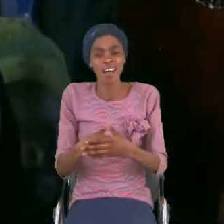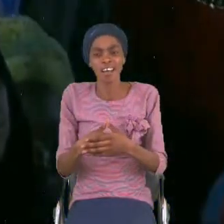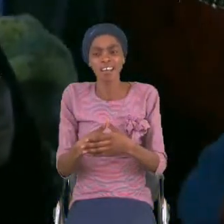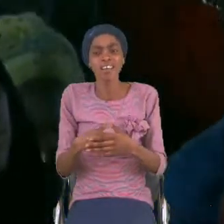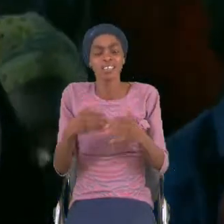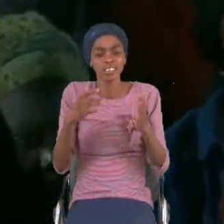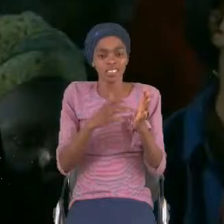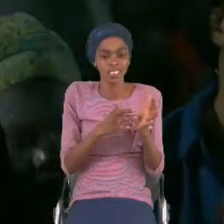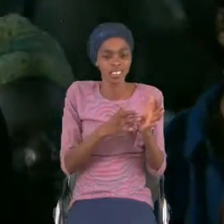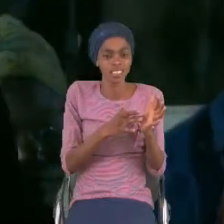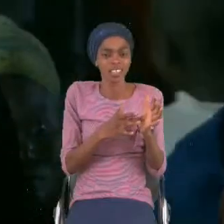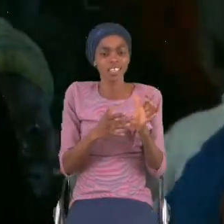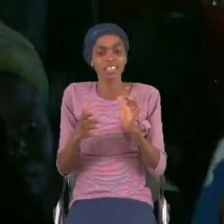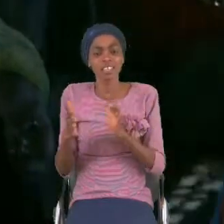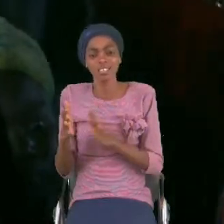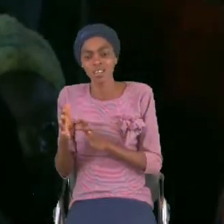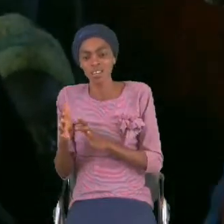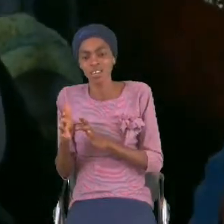all.